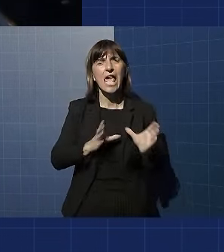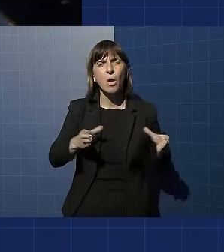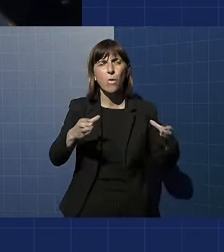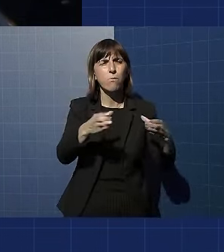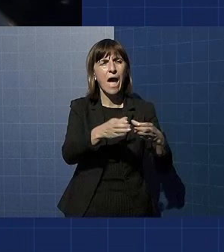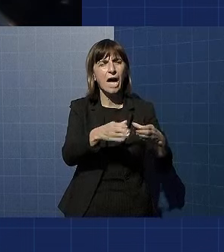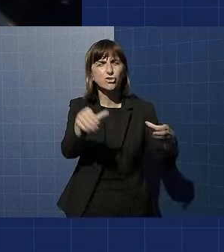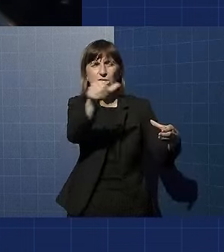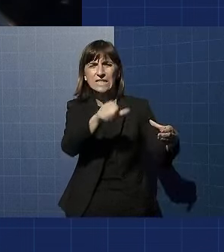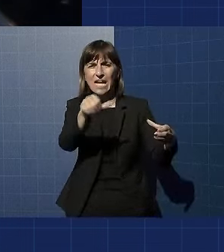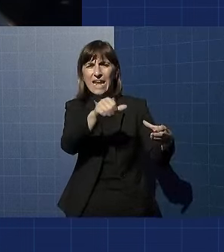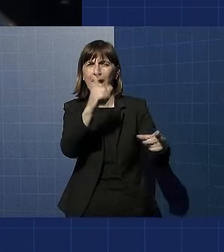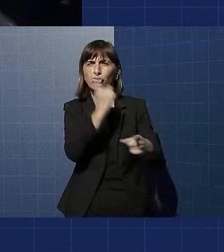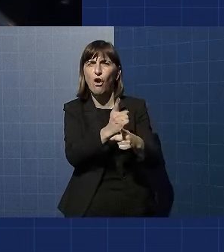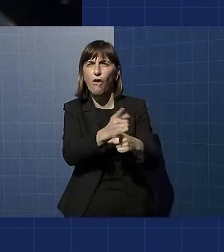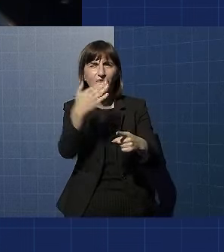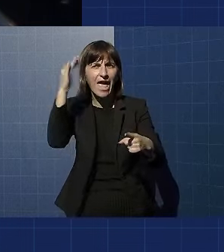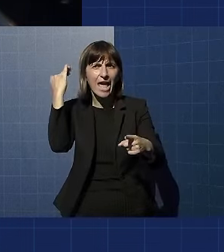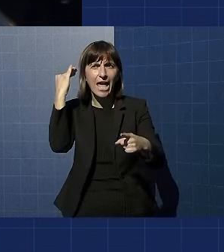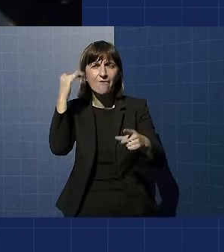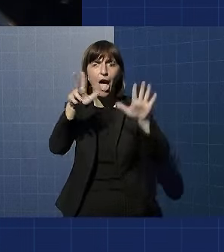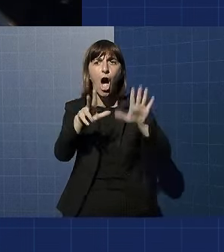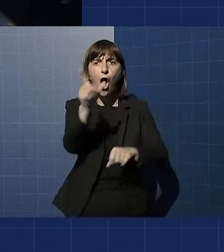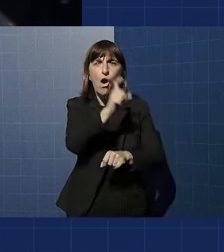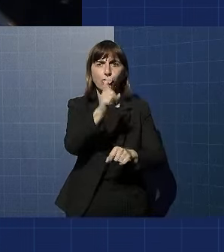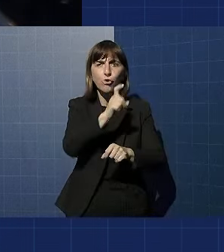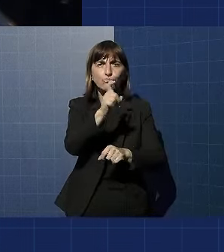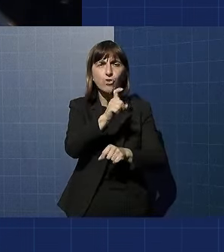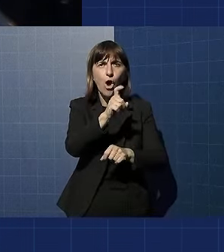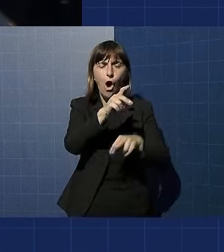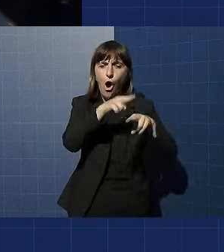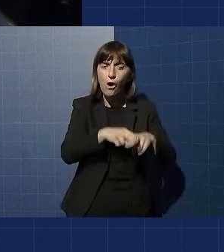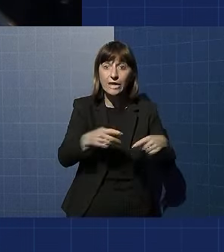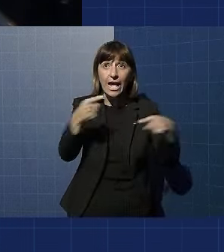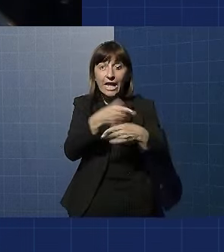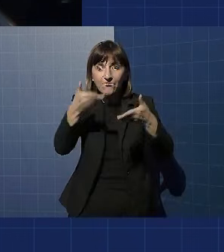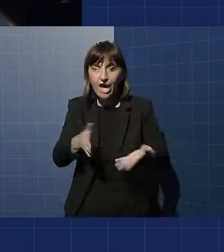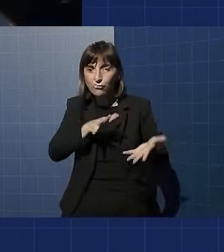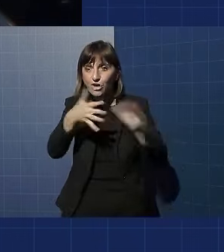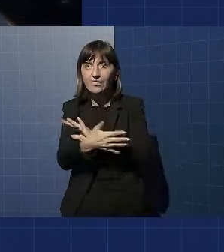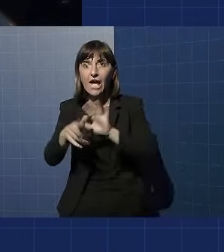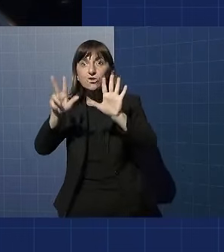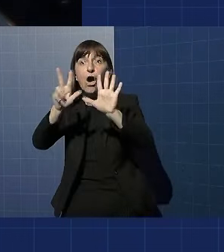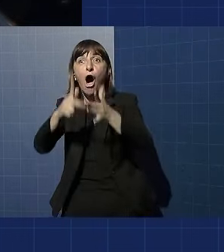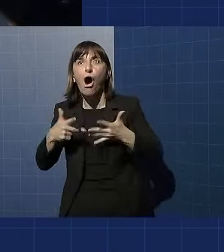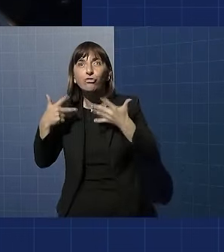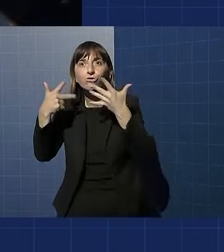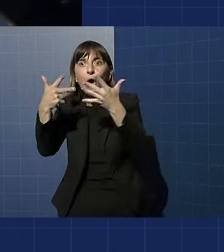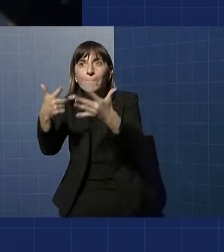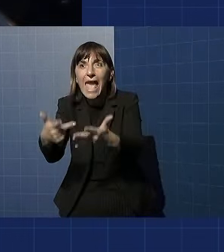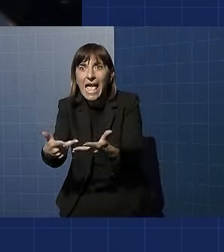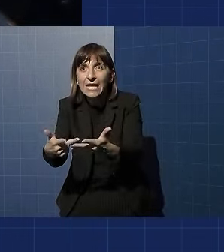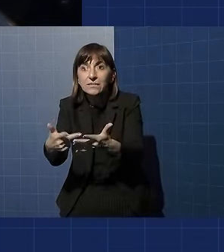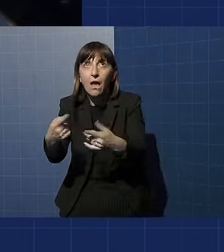stable and not mentally flexible, this is very hard to deal with. So I think this is very important.